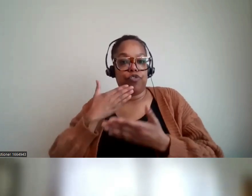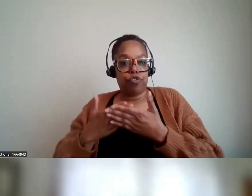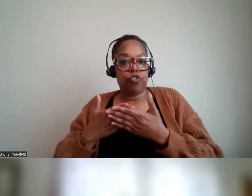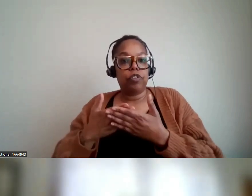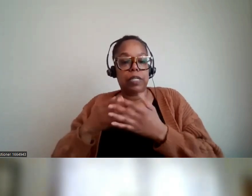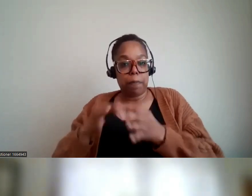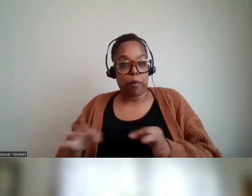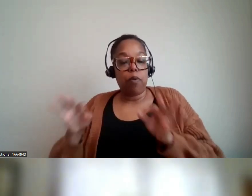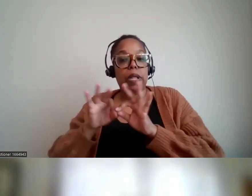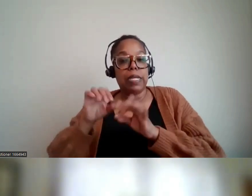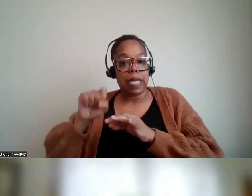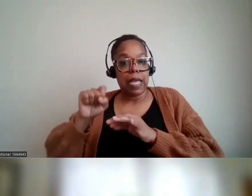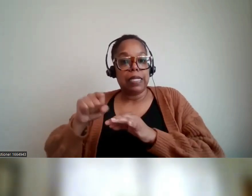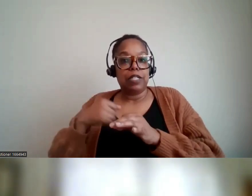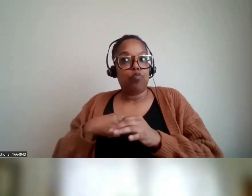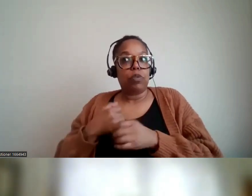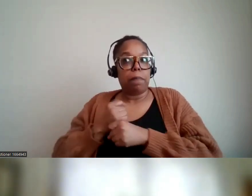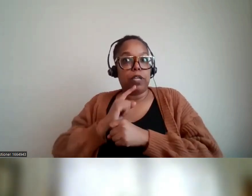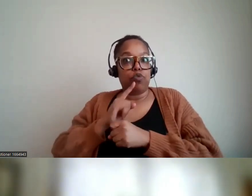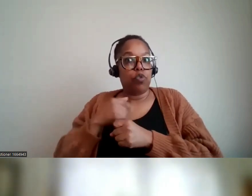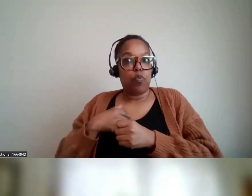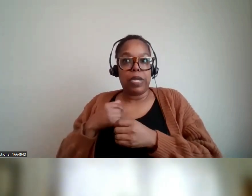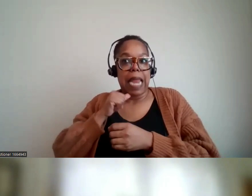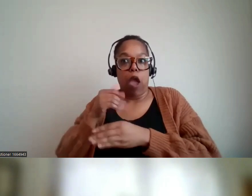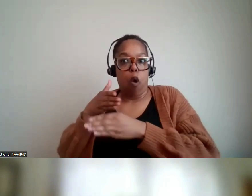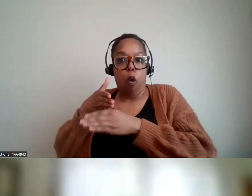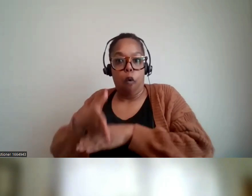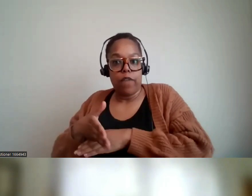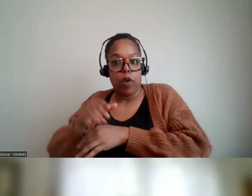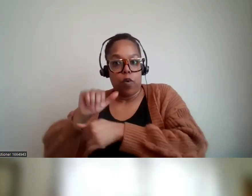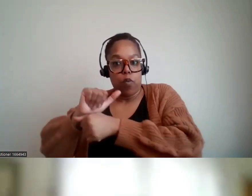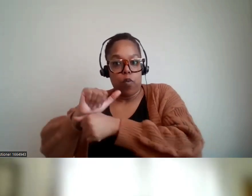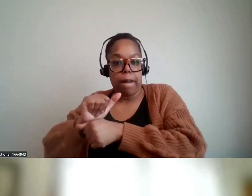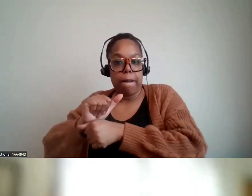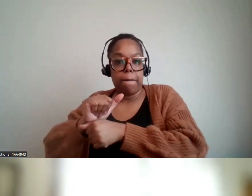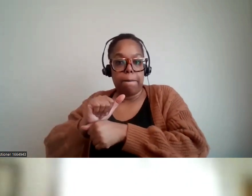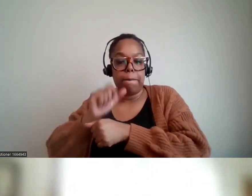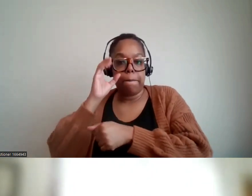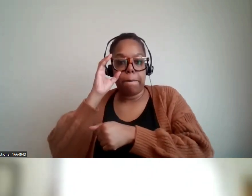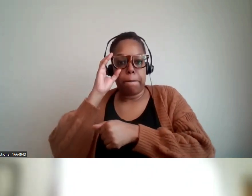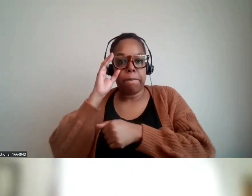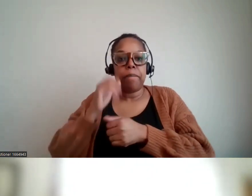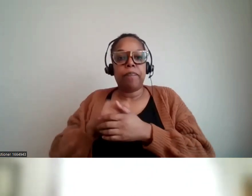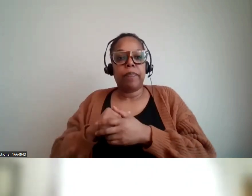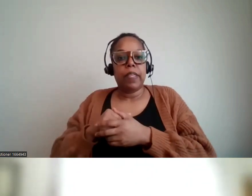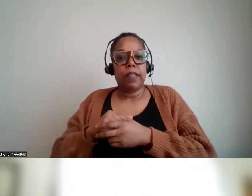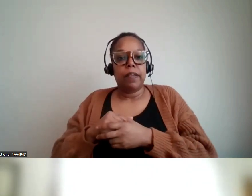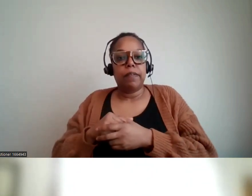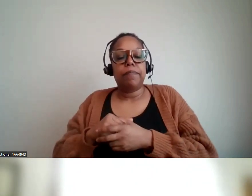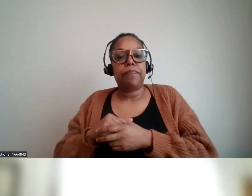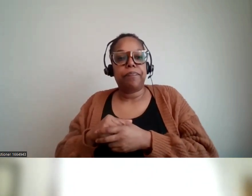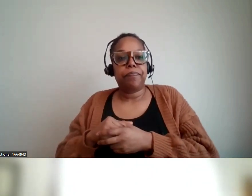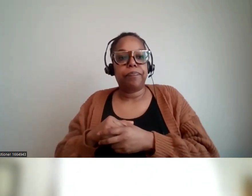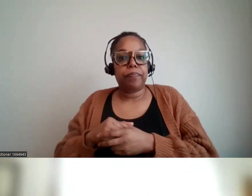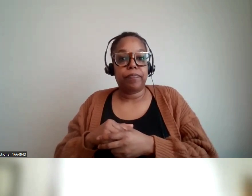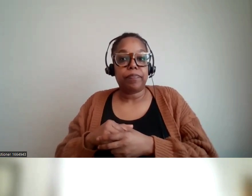diems, right? So we want to make sure we don't overwork the staff that we have. And so if we have per diems that are on hand in case the call volume in any given day